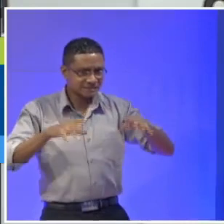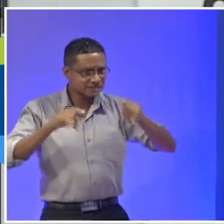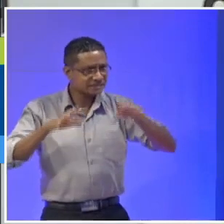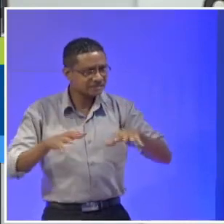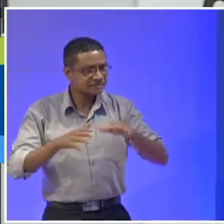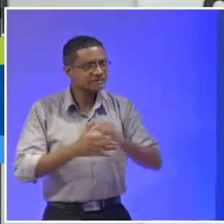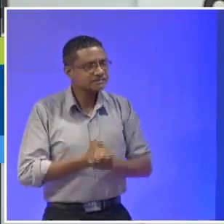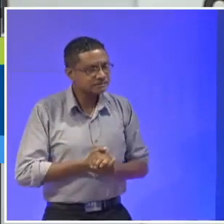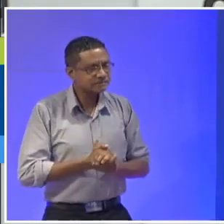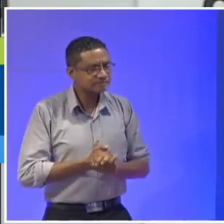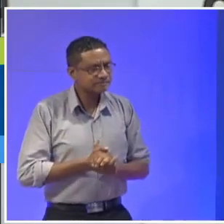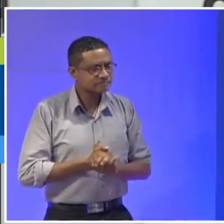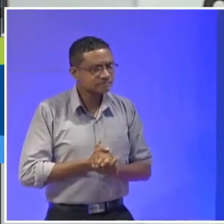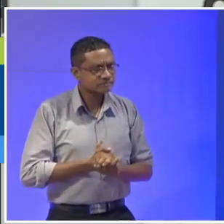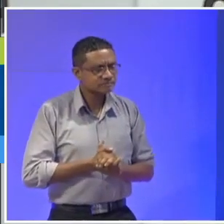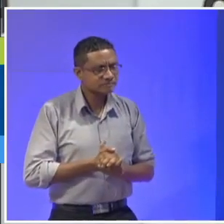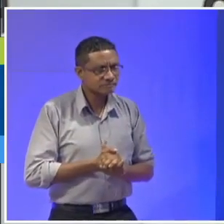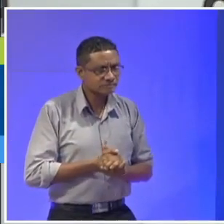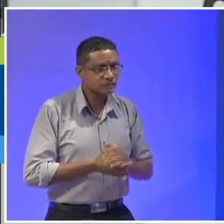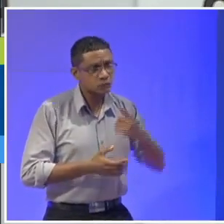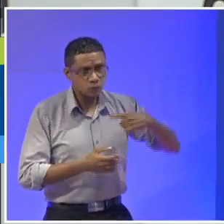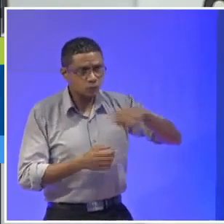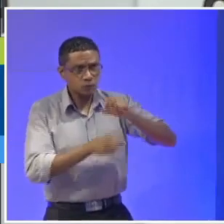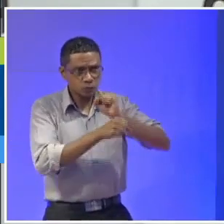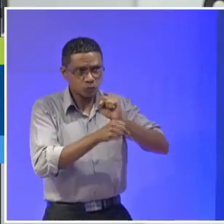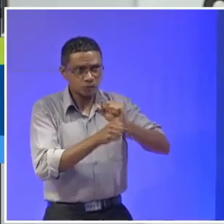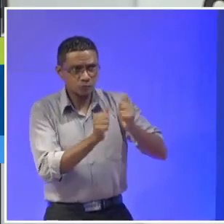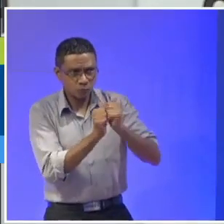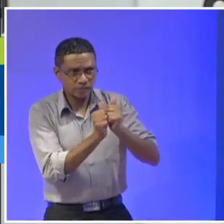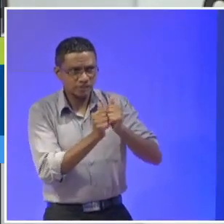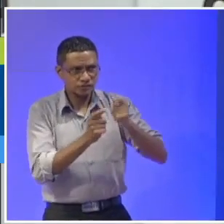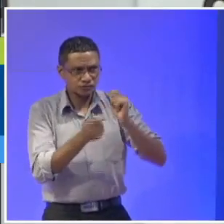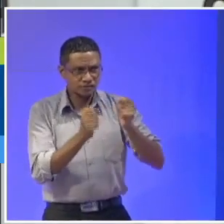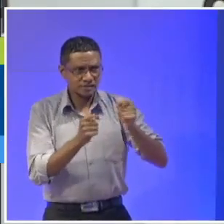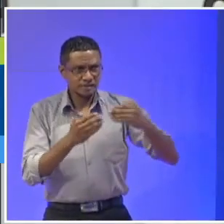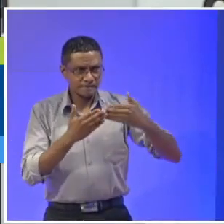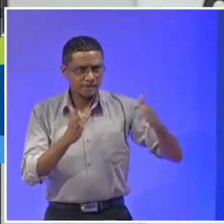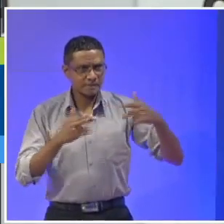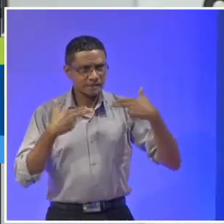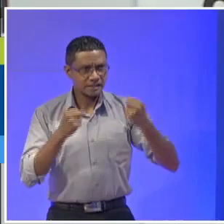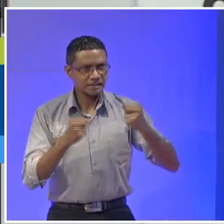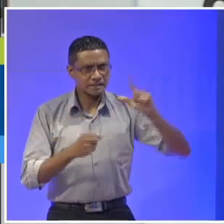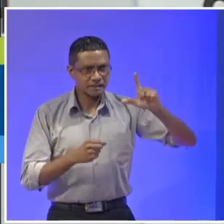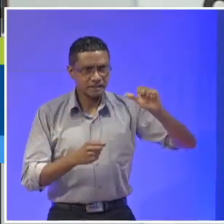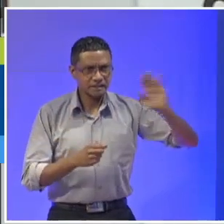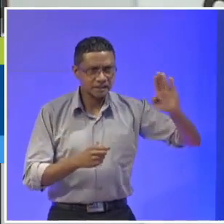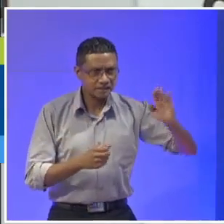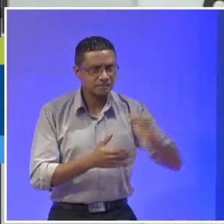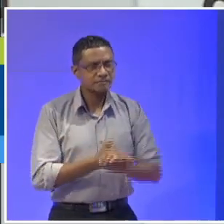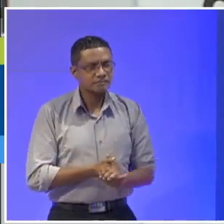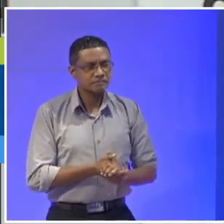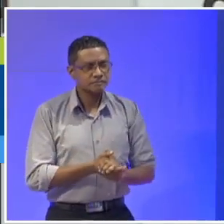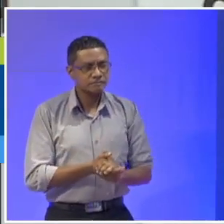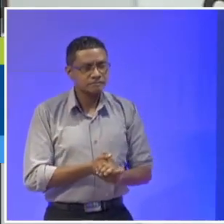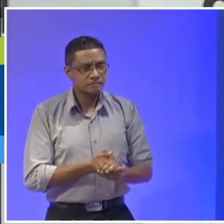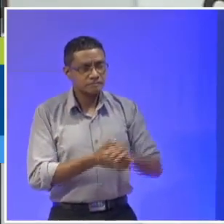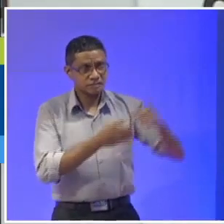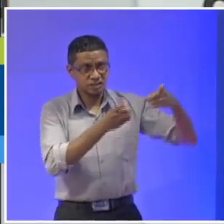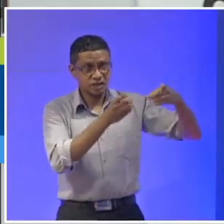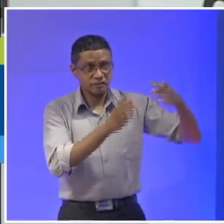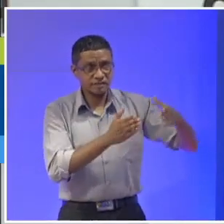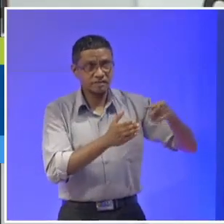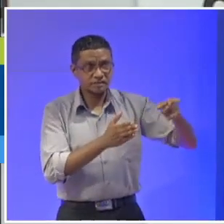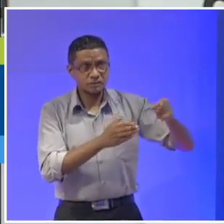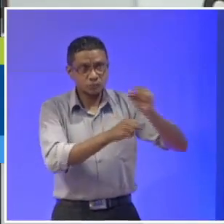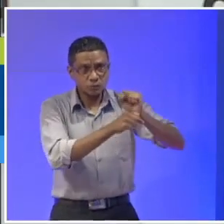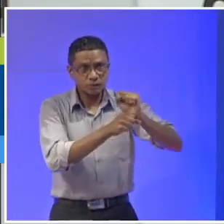the system. And we're working with the Trinidad Public Health Lab as best as we can. She's working, the director, with all of the RHAs in